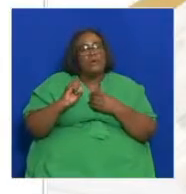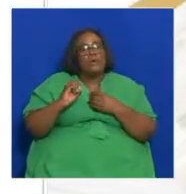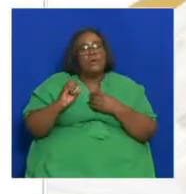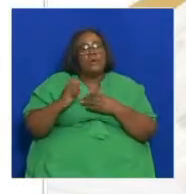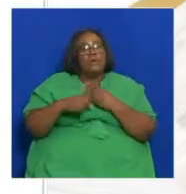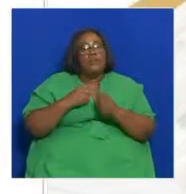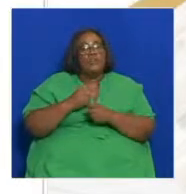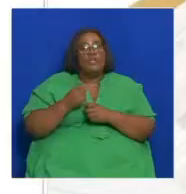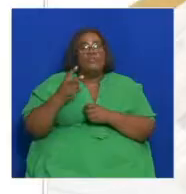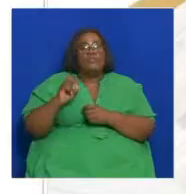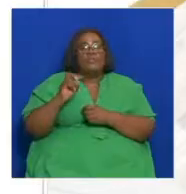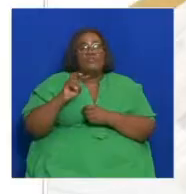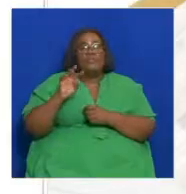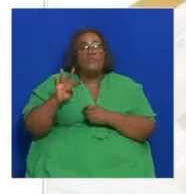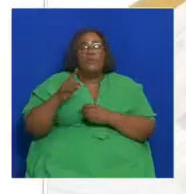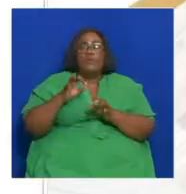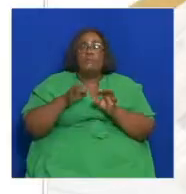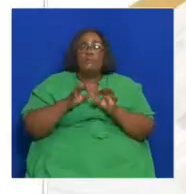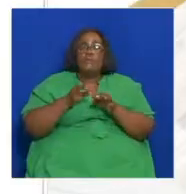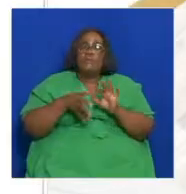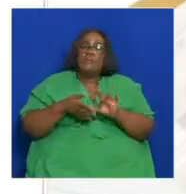it differ much from version 1?